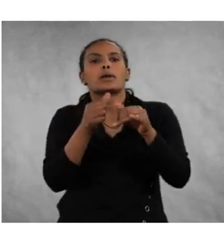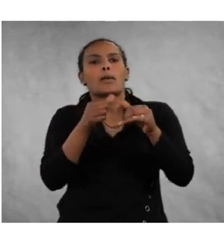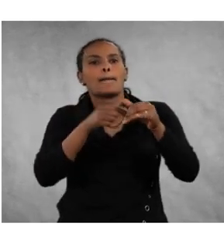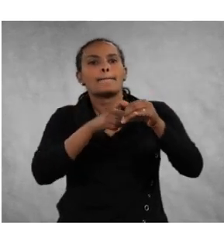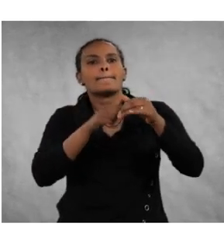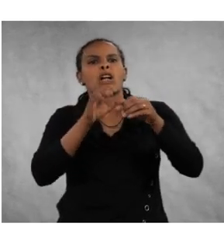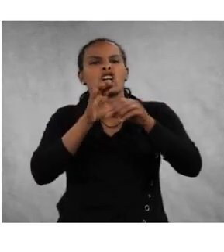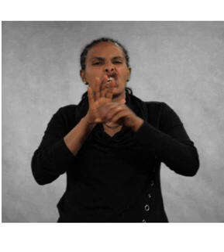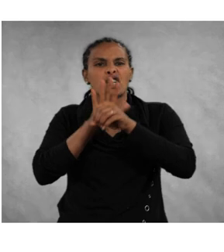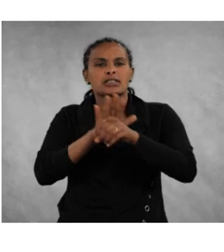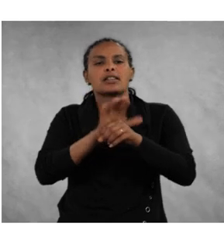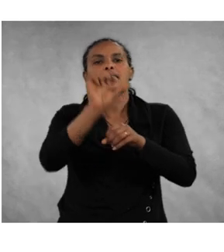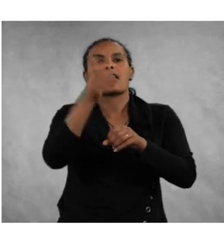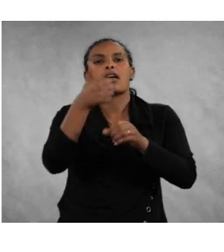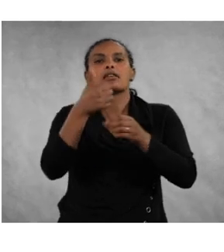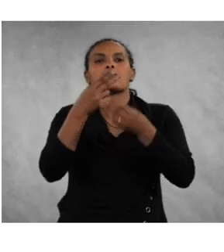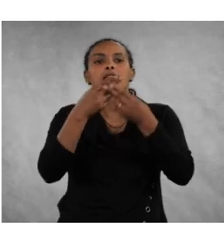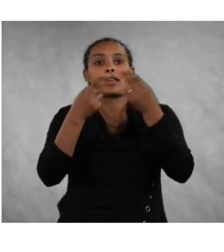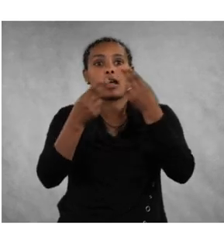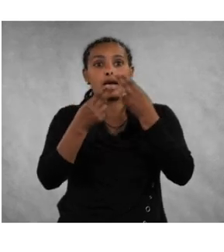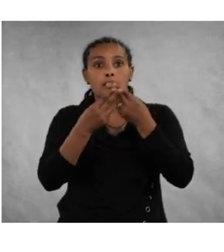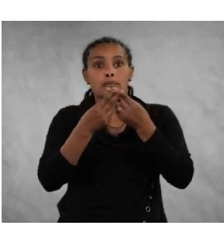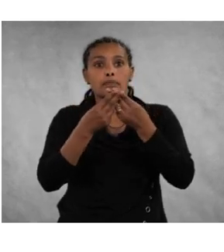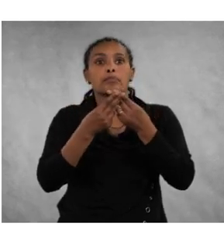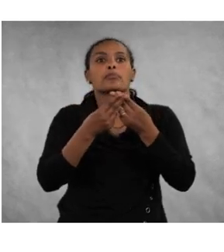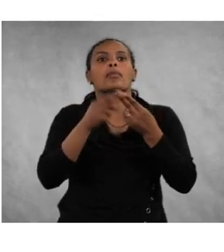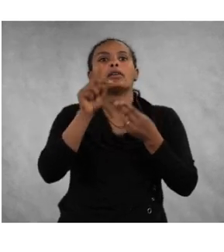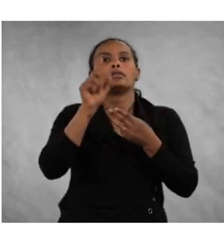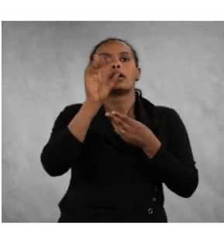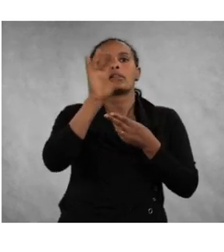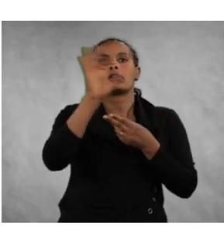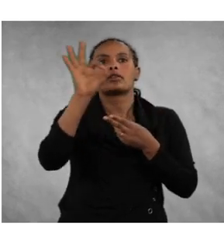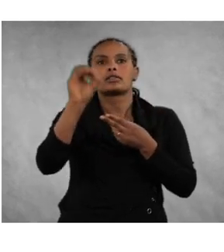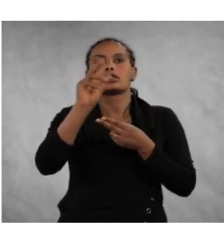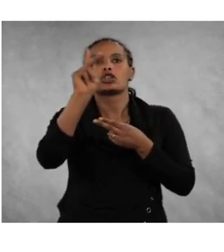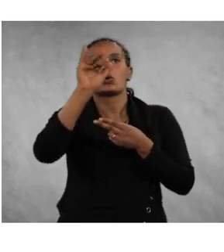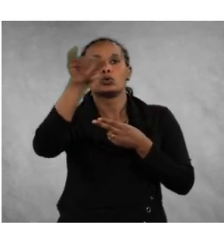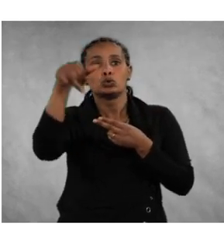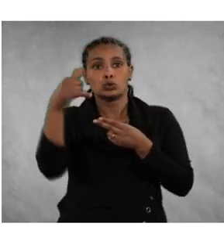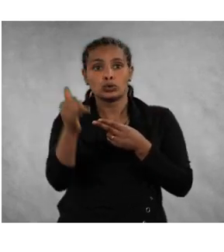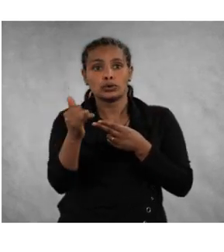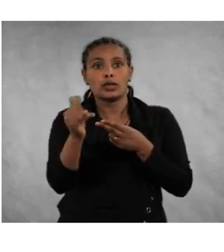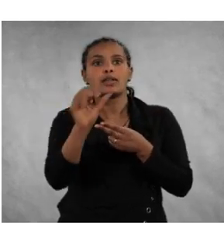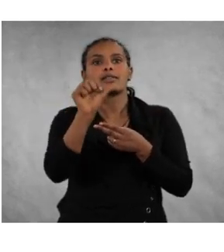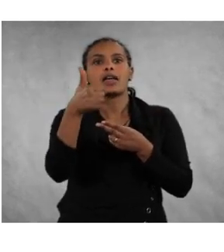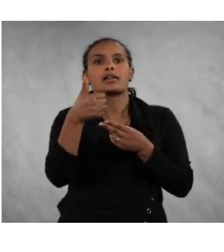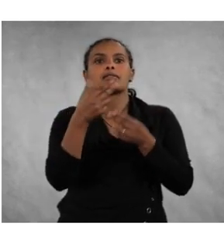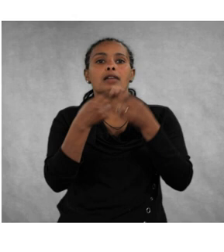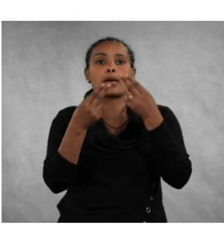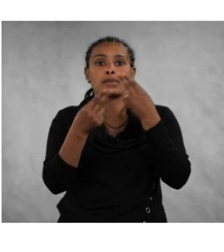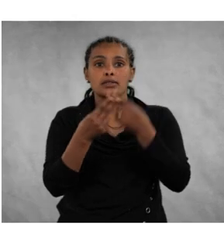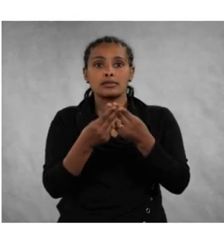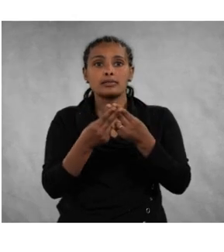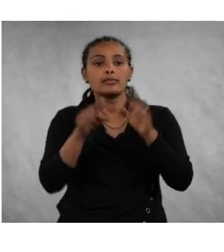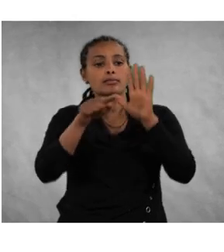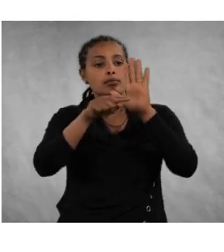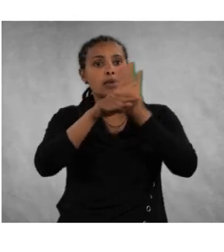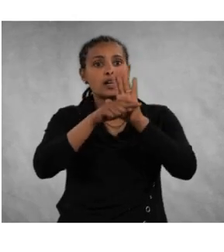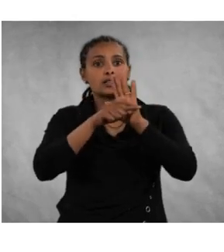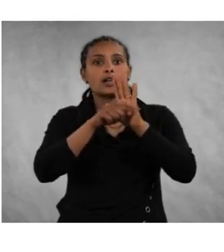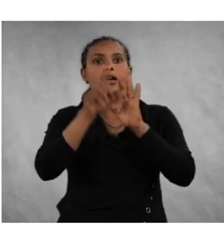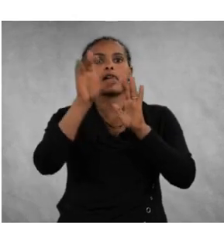which is 10 times minus 890 divided by 16. 10 times